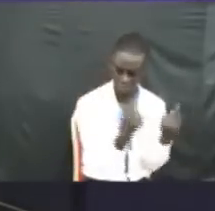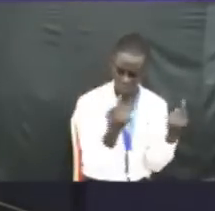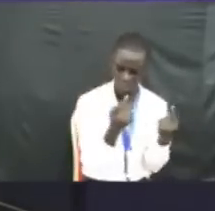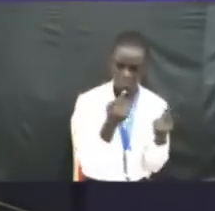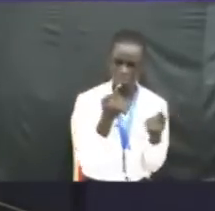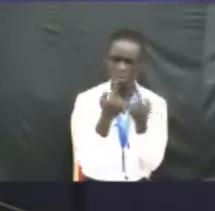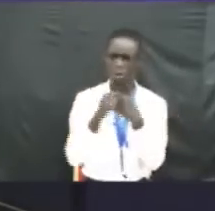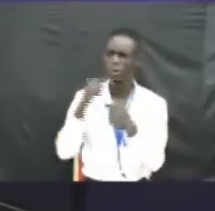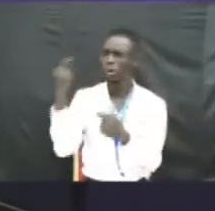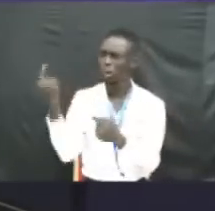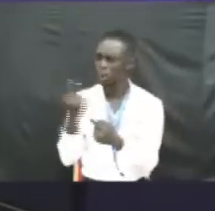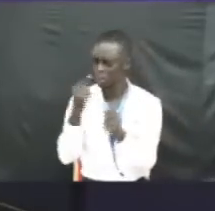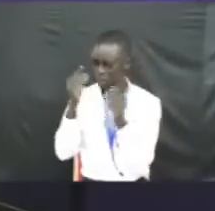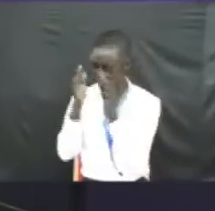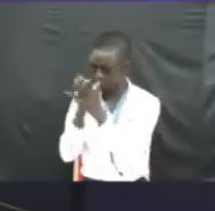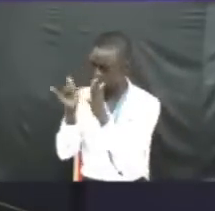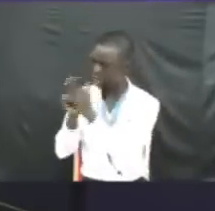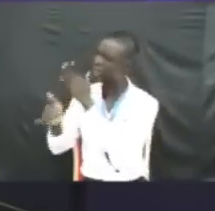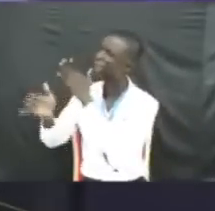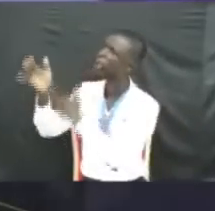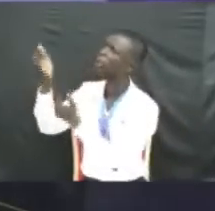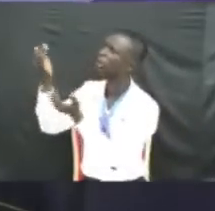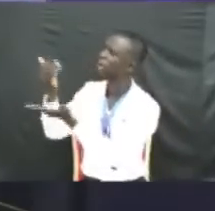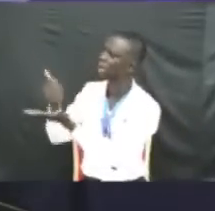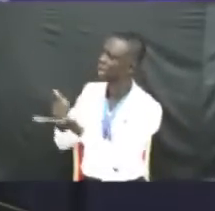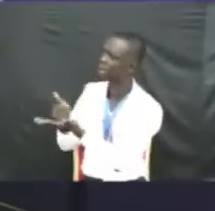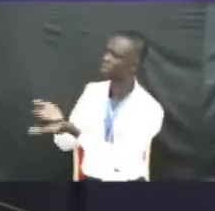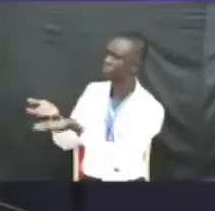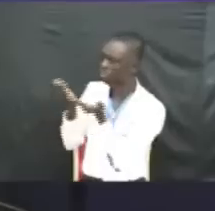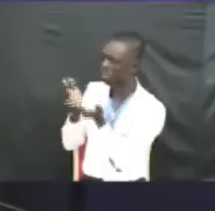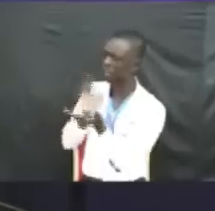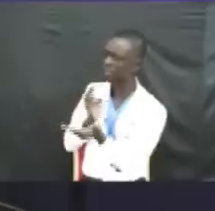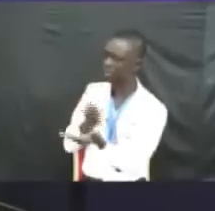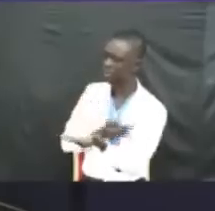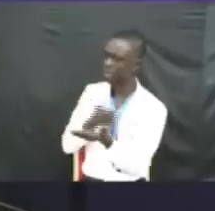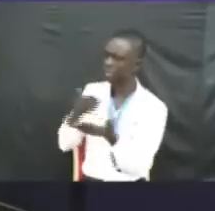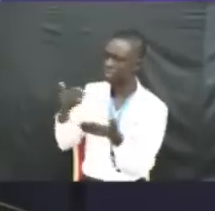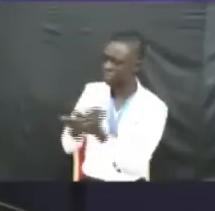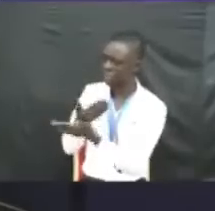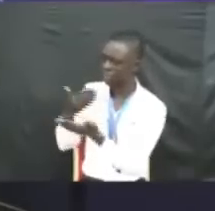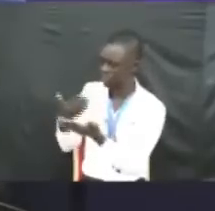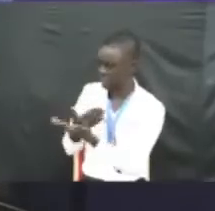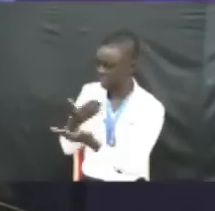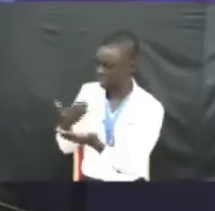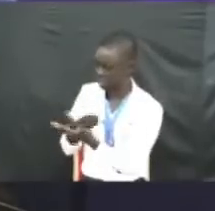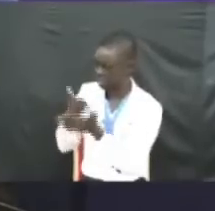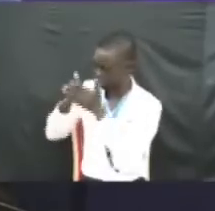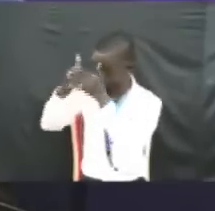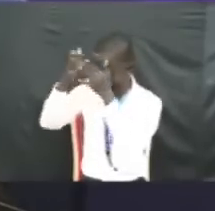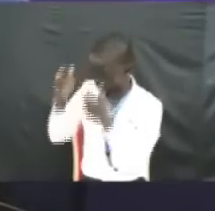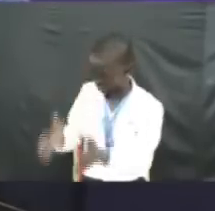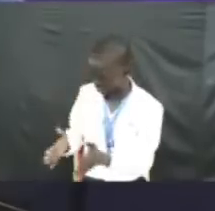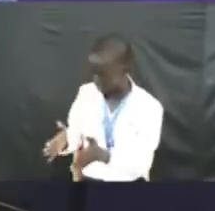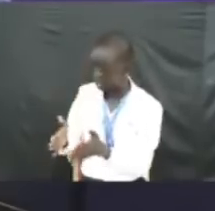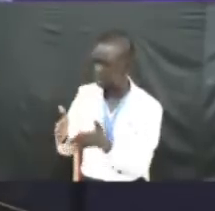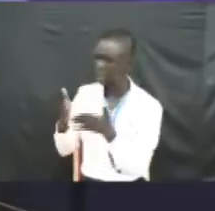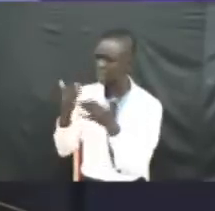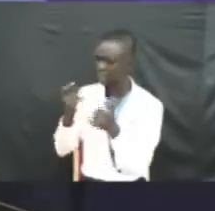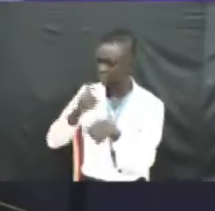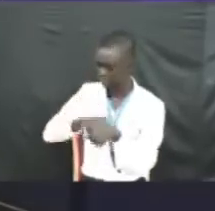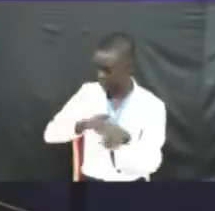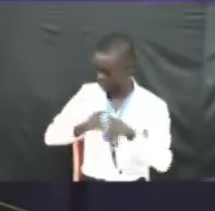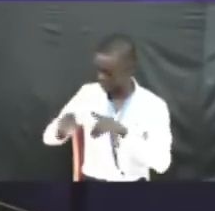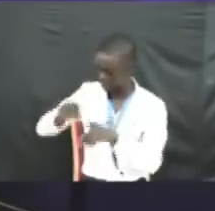prayed that you give us leaders. We have always prayed that you would be with us in elections and you give us leaders. And